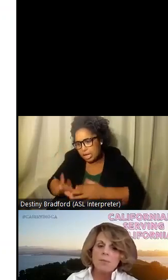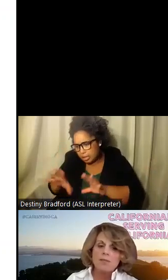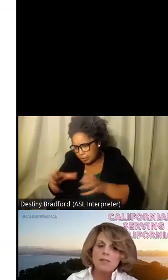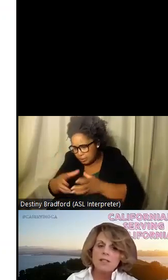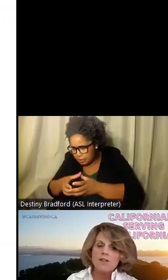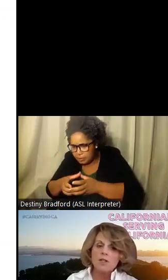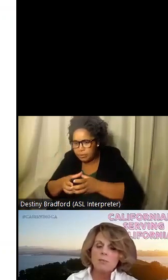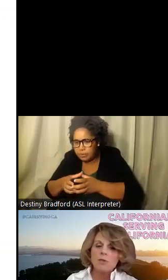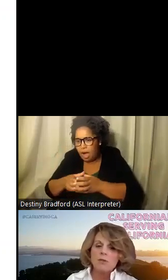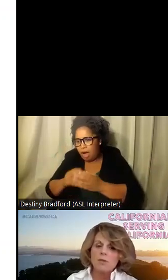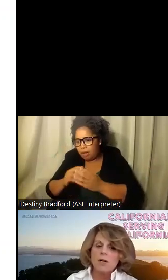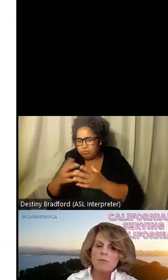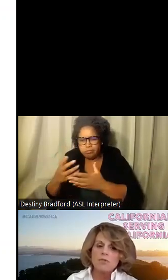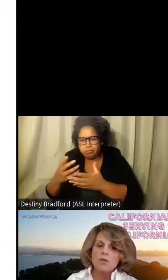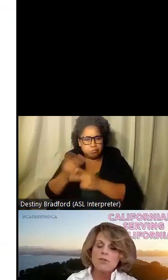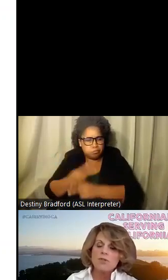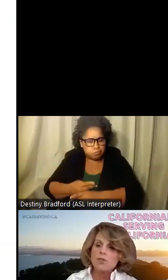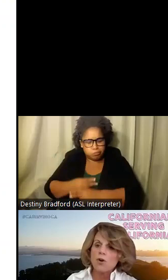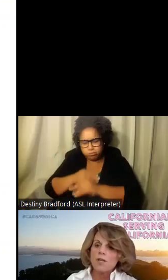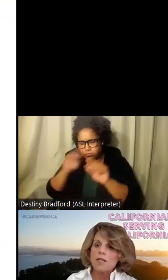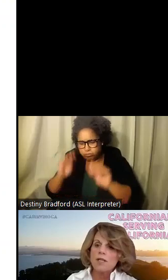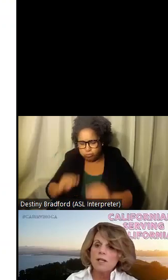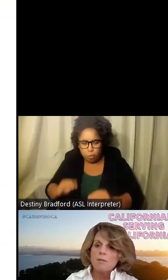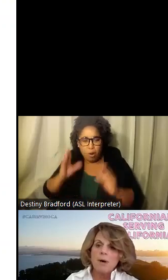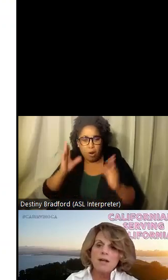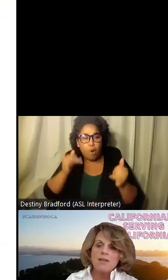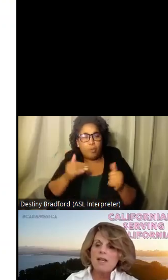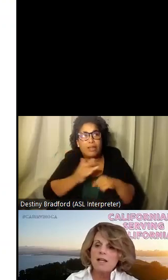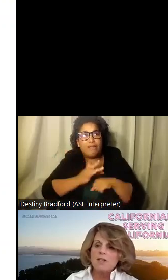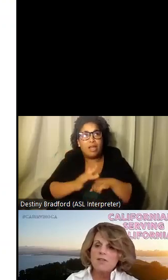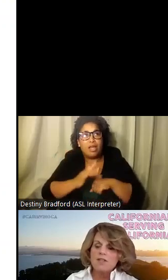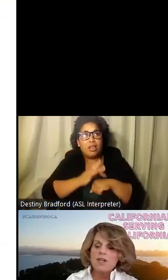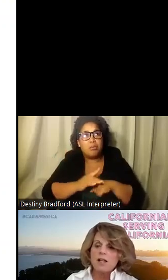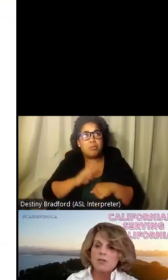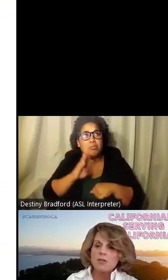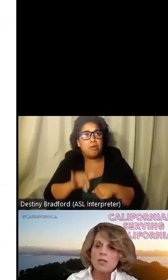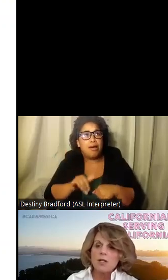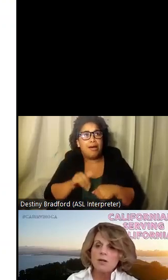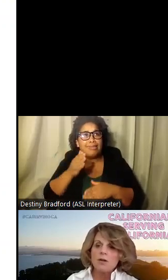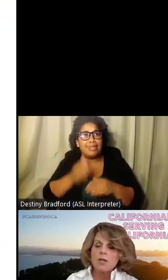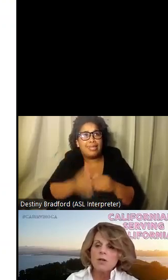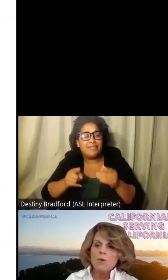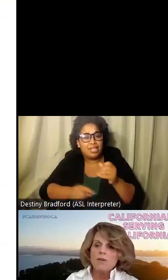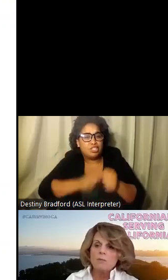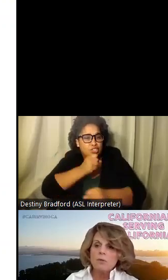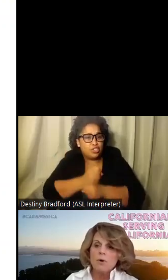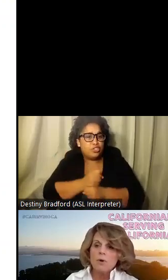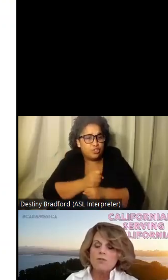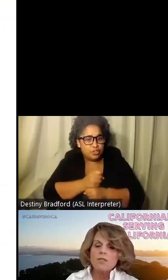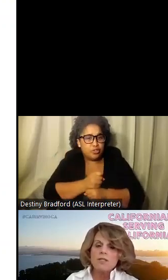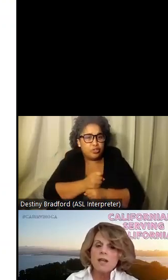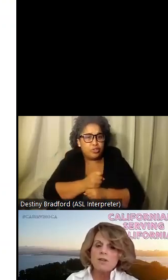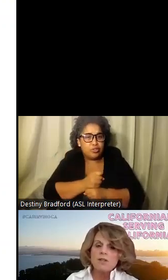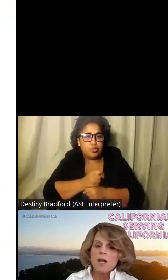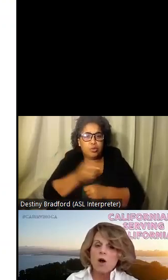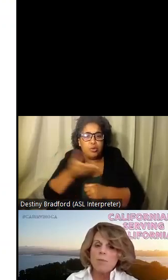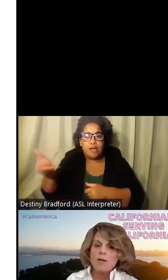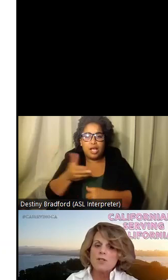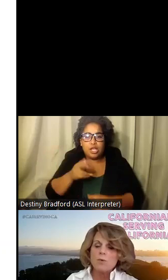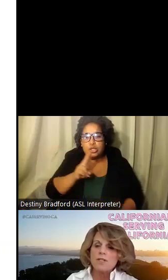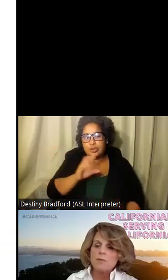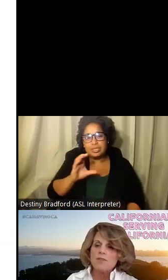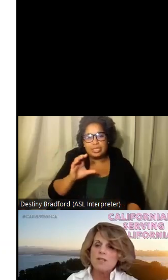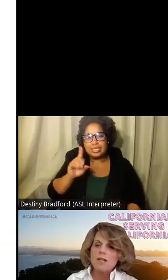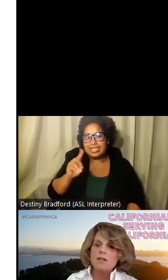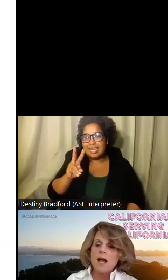have publicly available results starting by the end of this calendar year. We've employed UC Davis to help